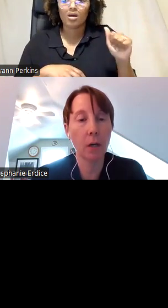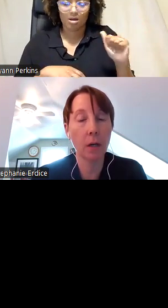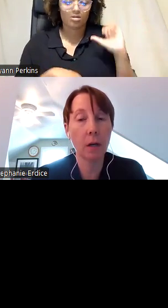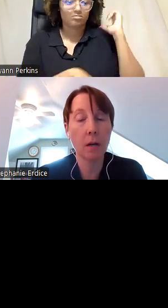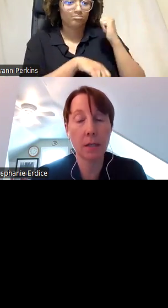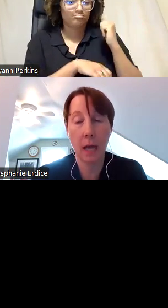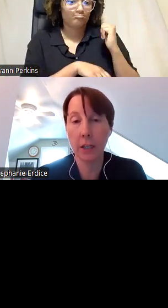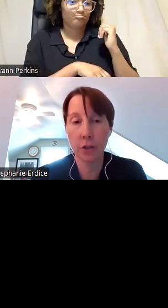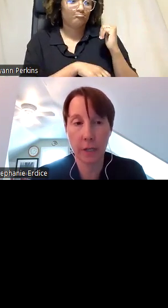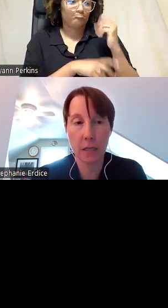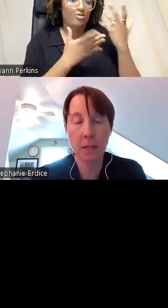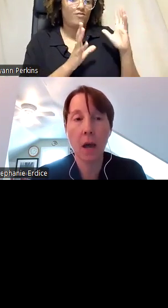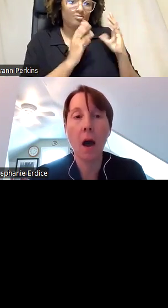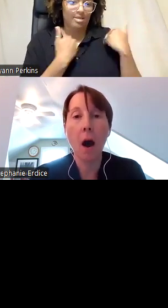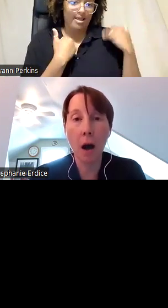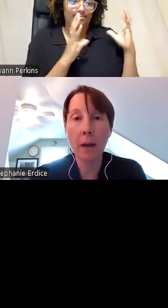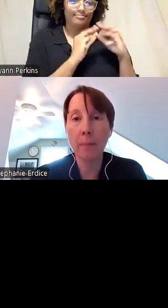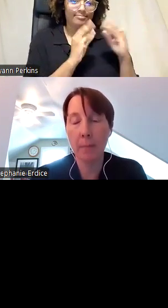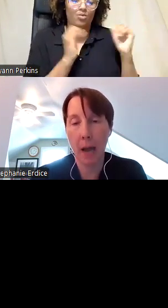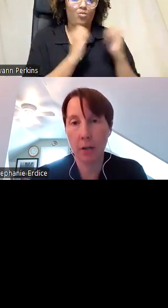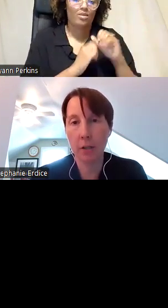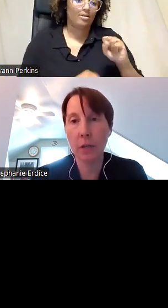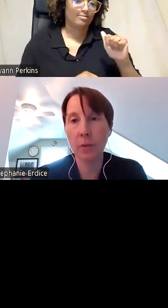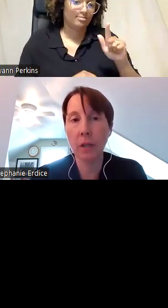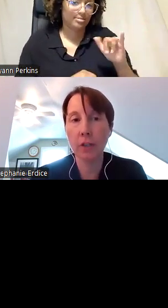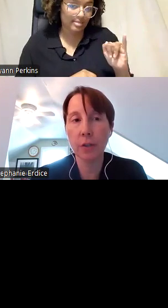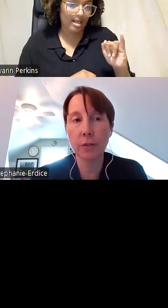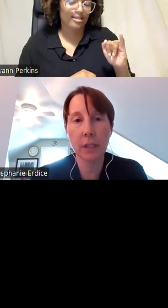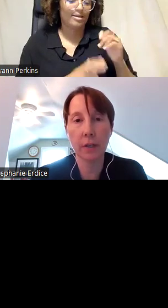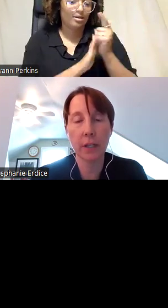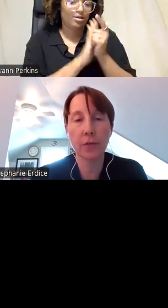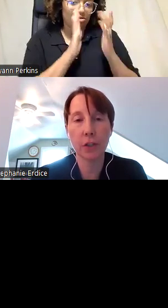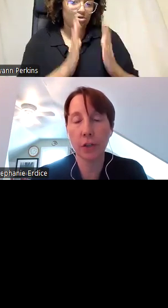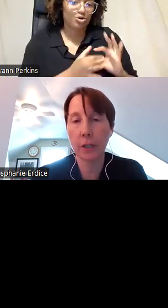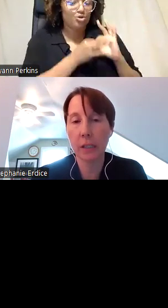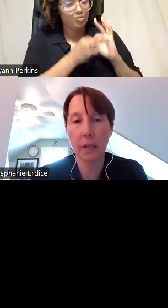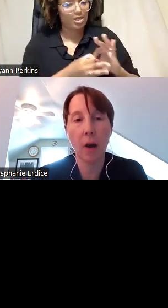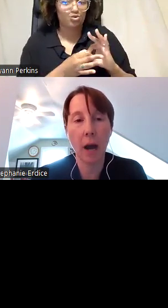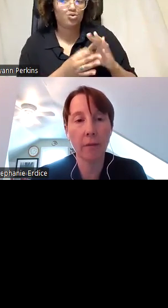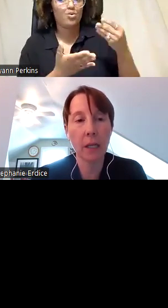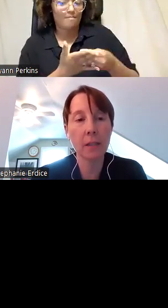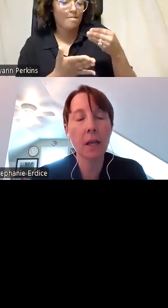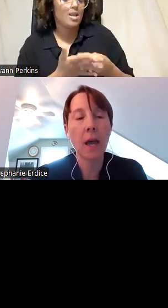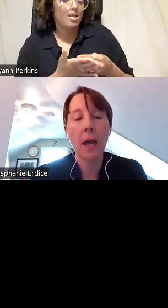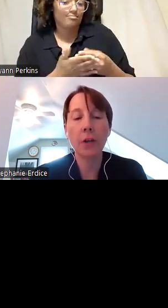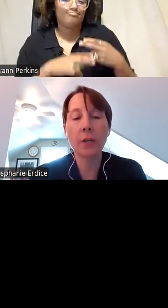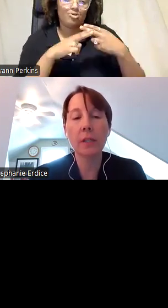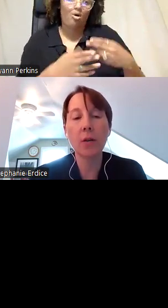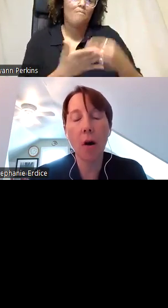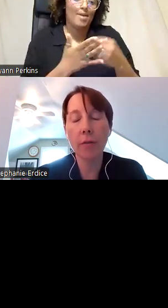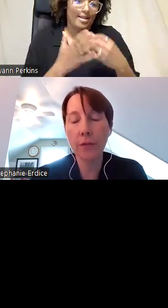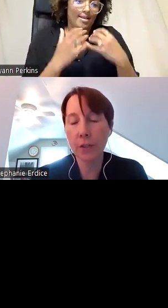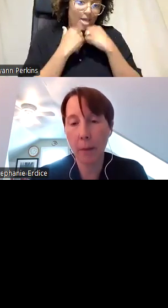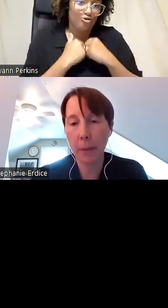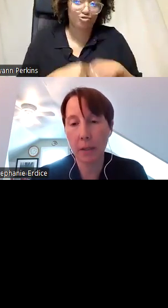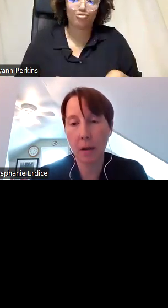of our SALI attorneys on money matters. It was a lunch and learn series for attorneys and legal advocates. And you can